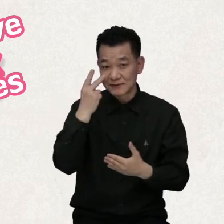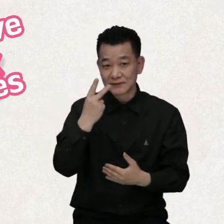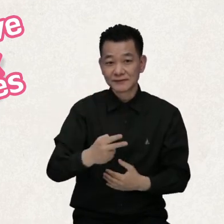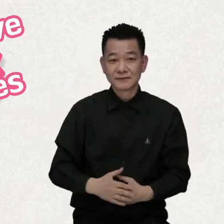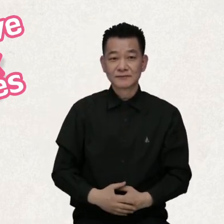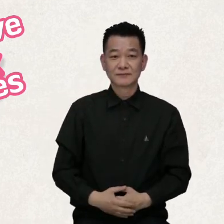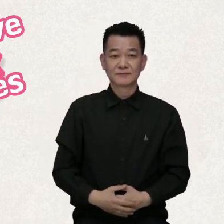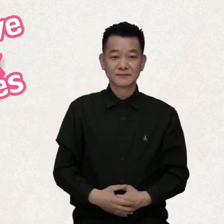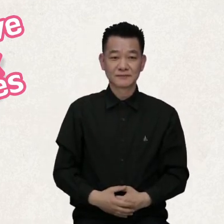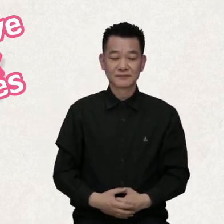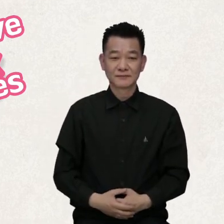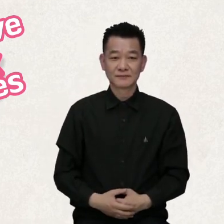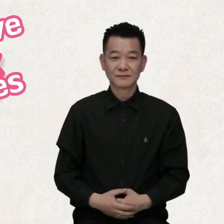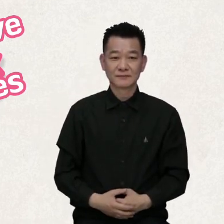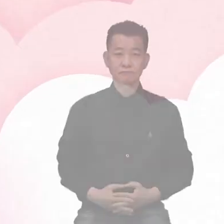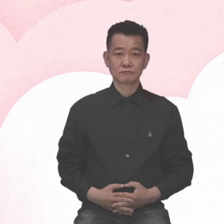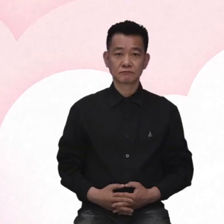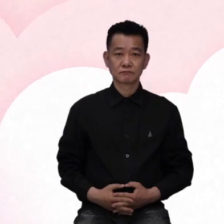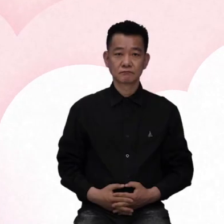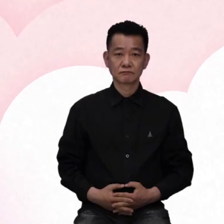on.